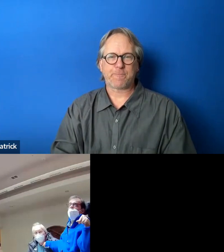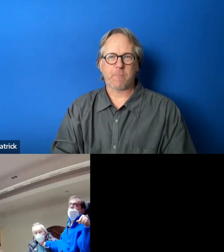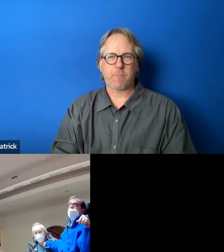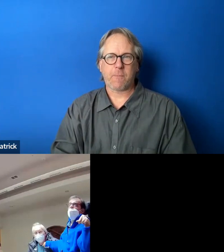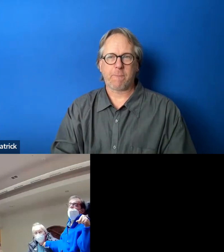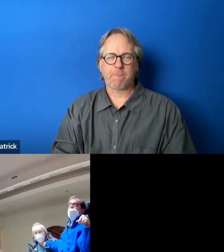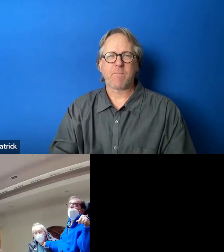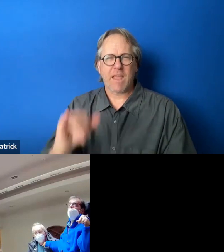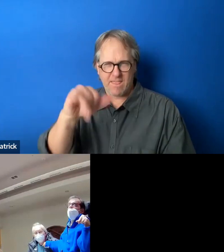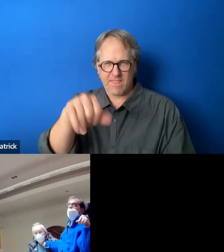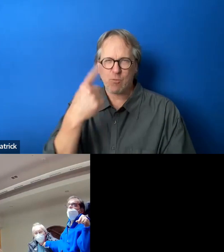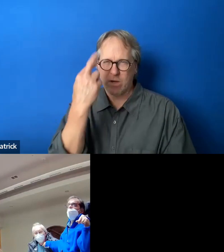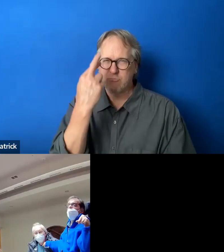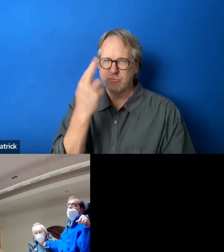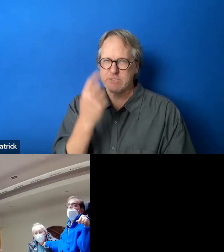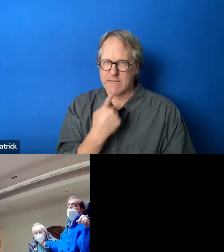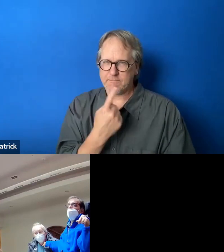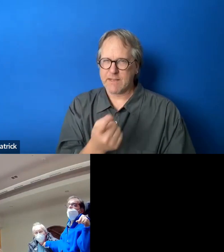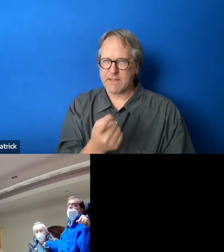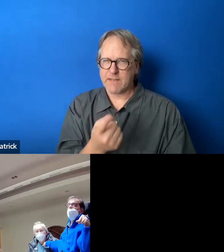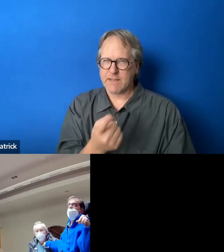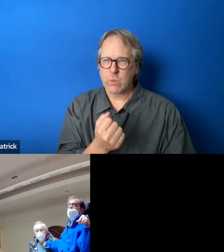That's part of what I mean about